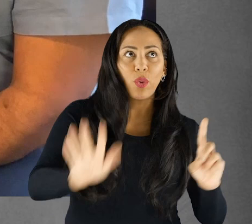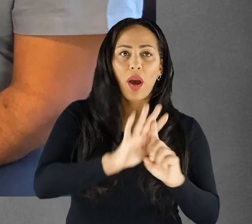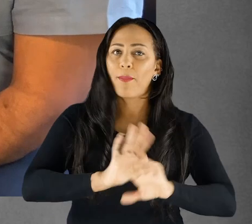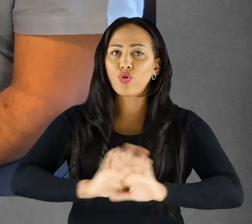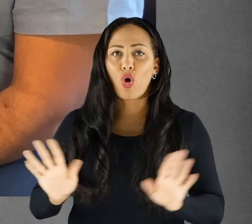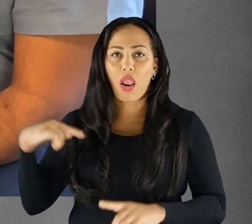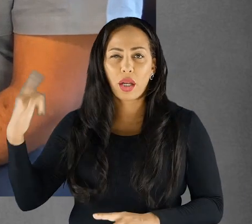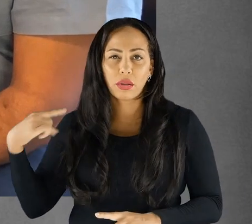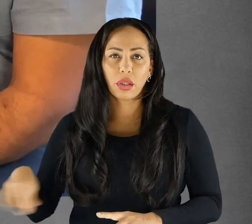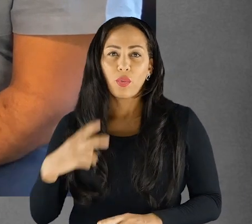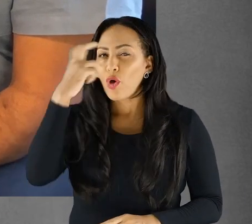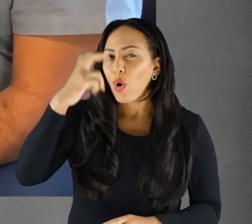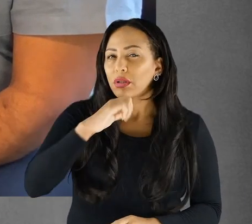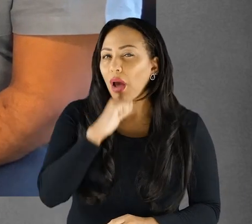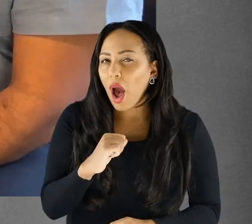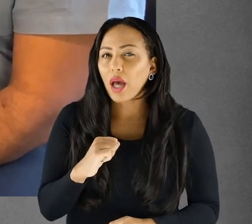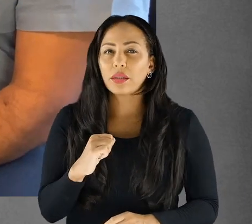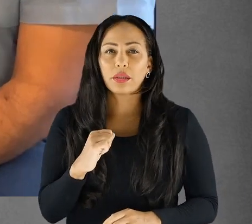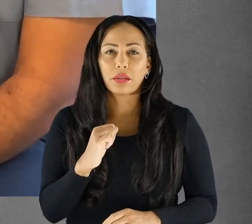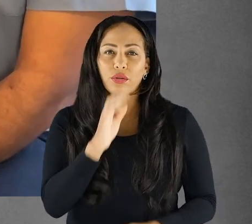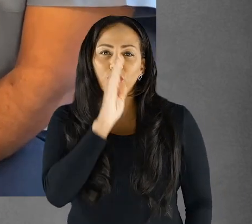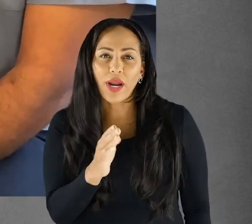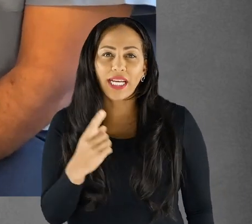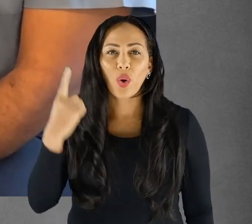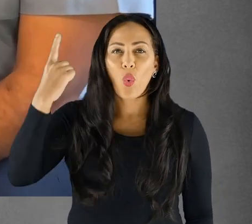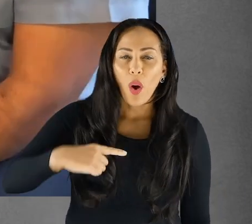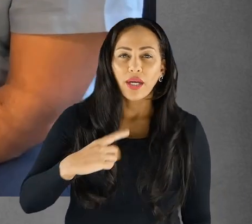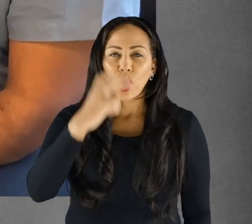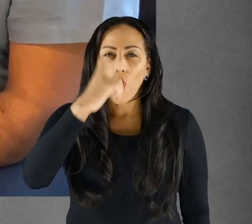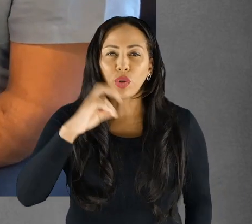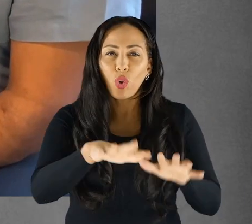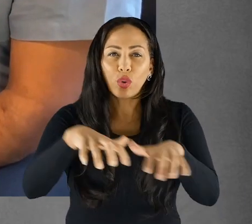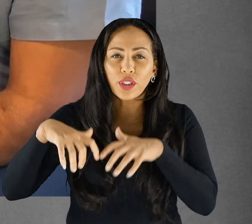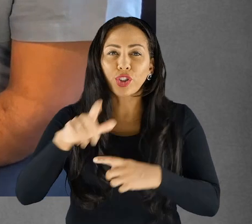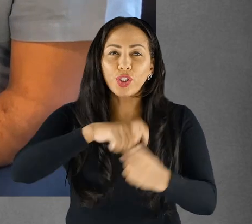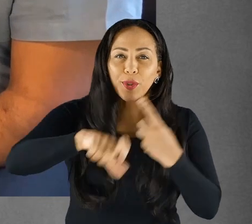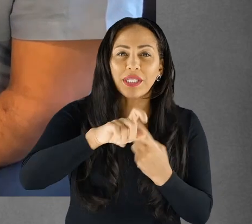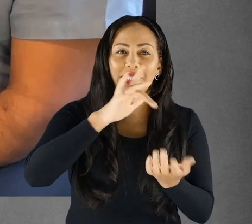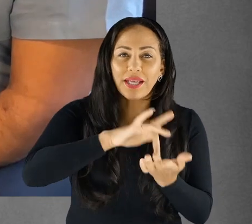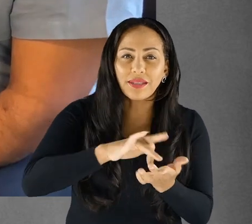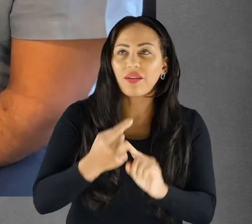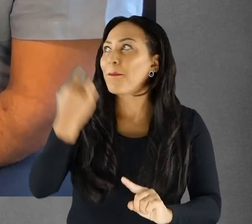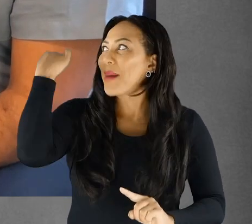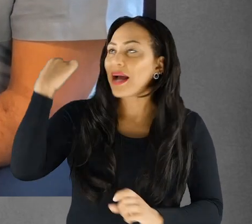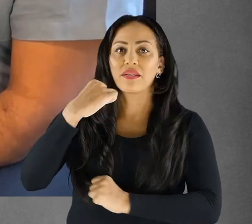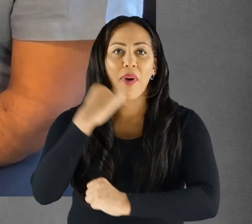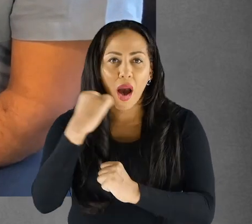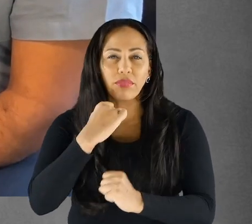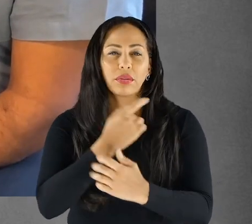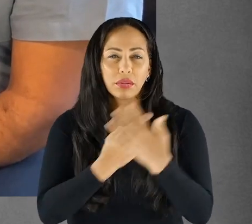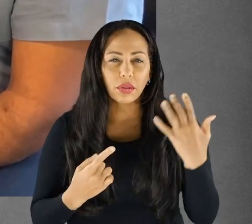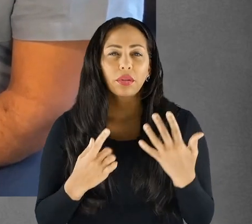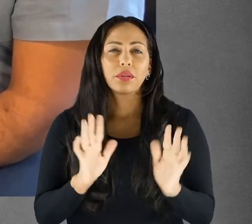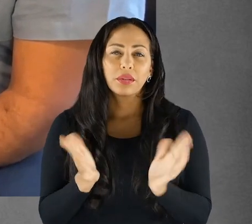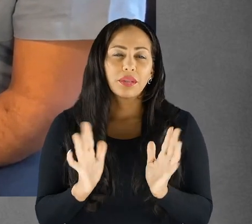or anywhere but London, and with much like older guys and more straight white older audiences, and maybe